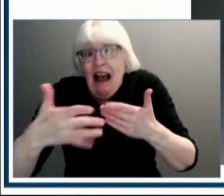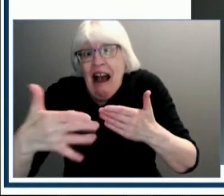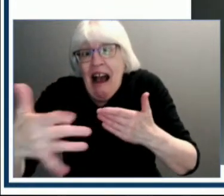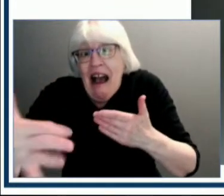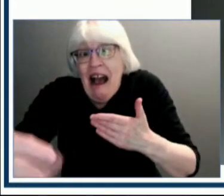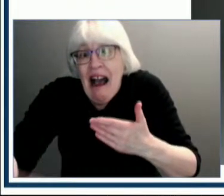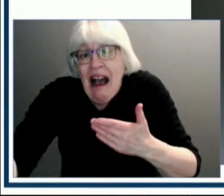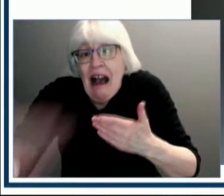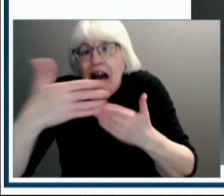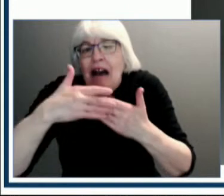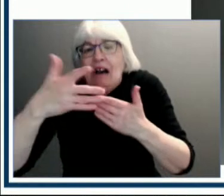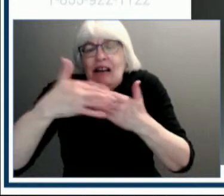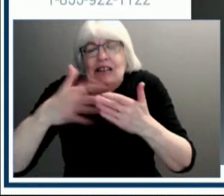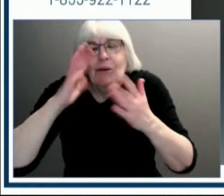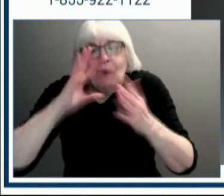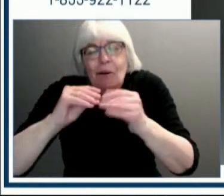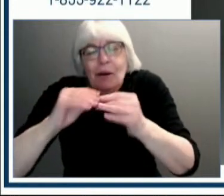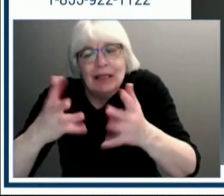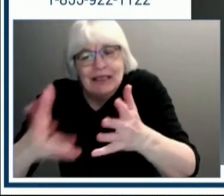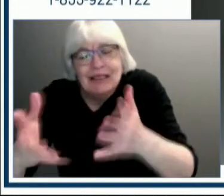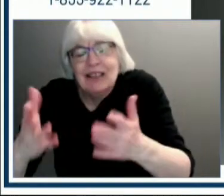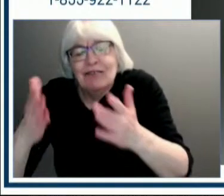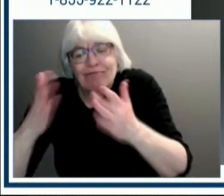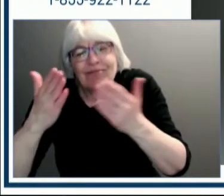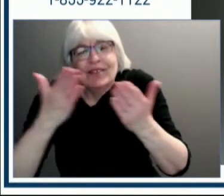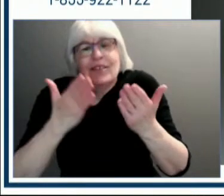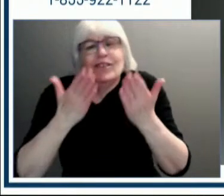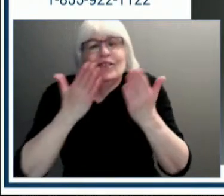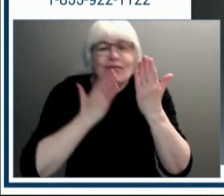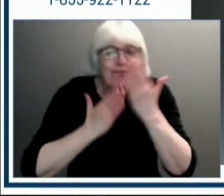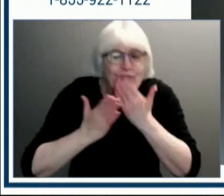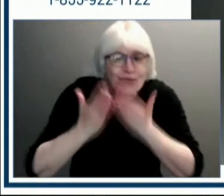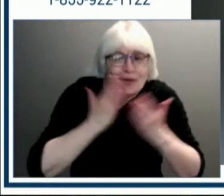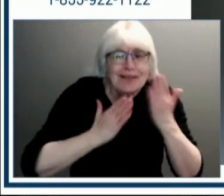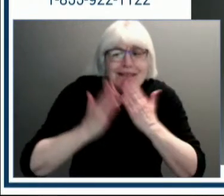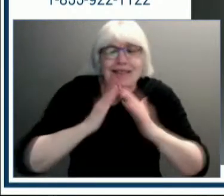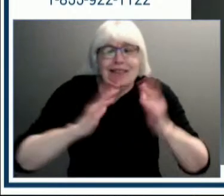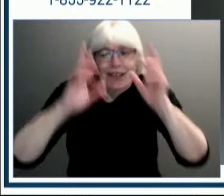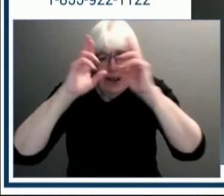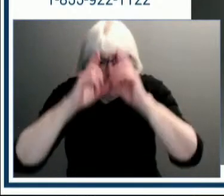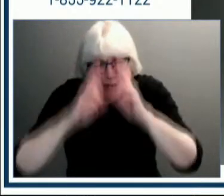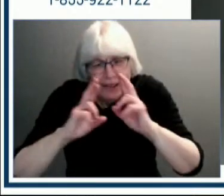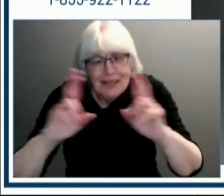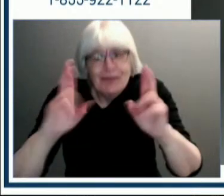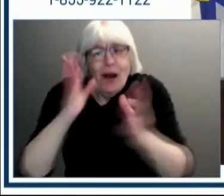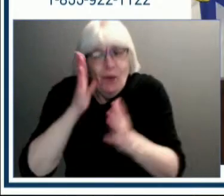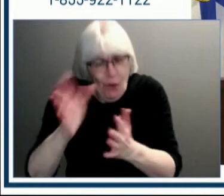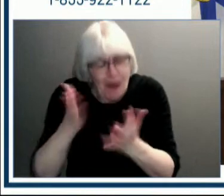and caring to one another, be responsible, and we will come out the other end of this. Marla.